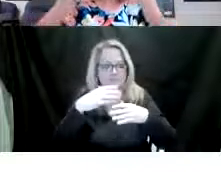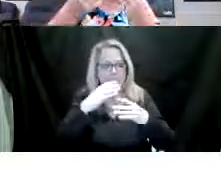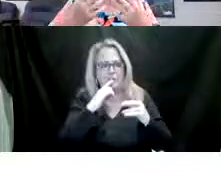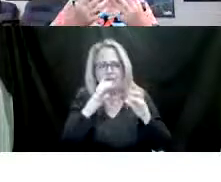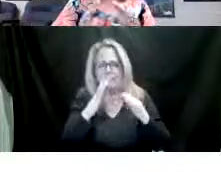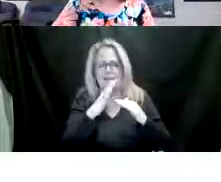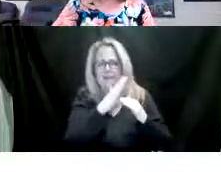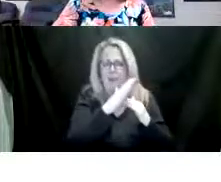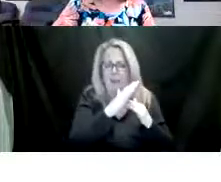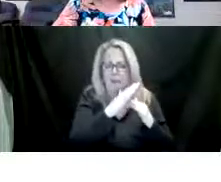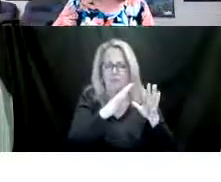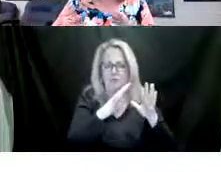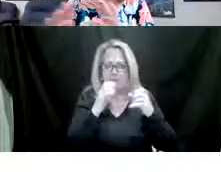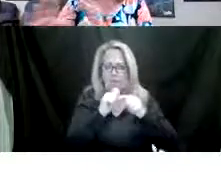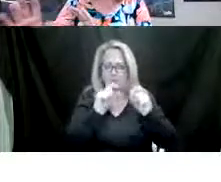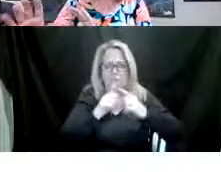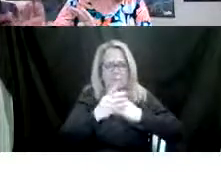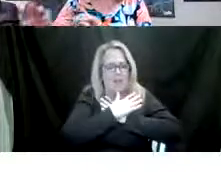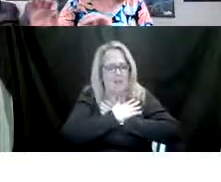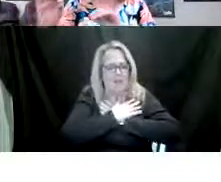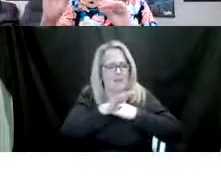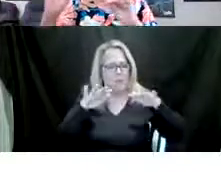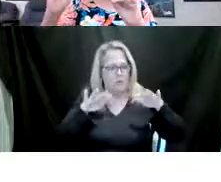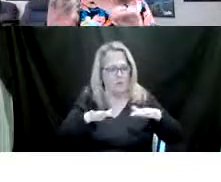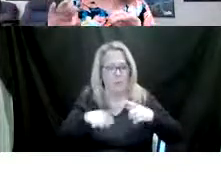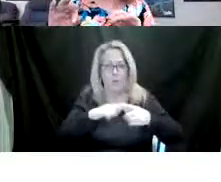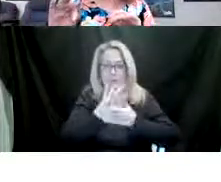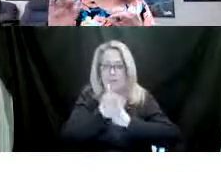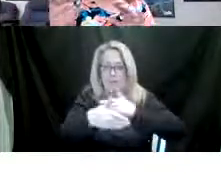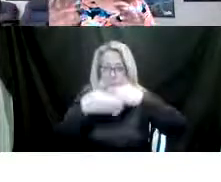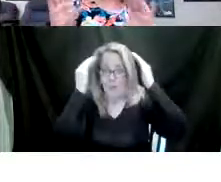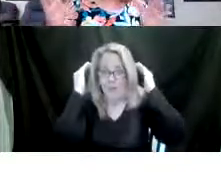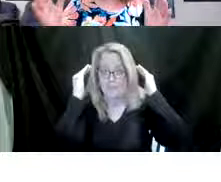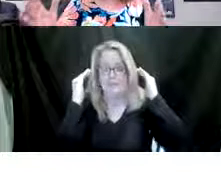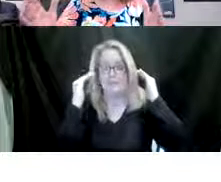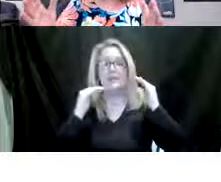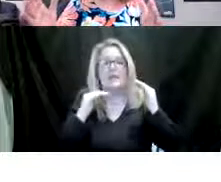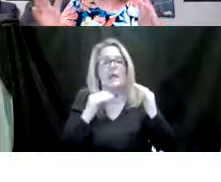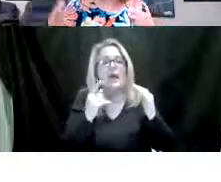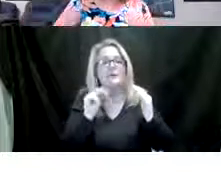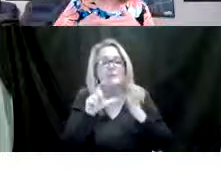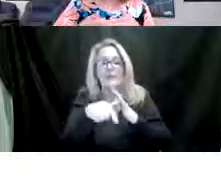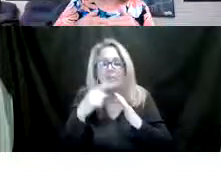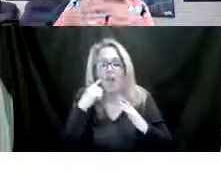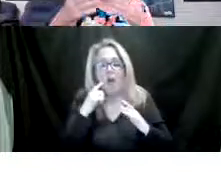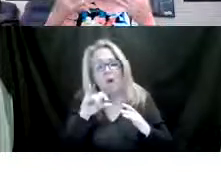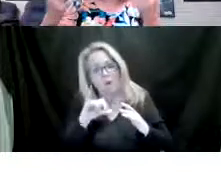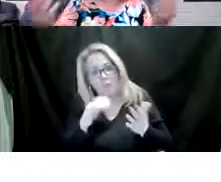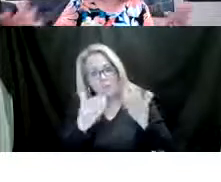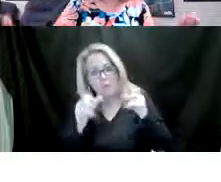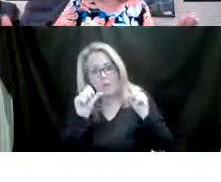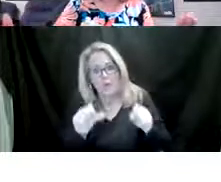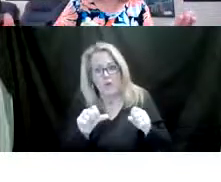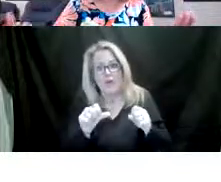just kind of regroup and relax when he got overdone. And then we thought, well, it would be great then to turn this into an